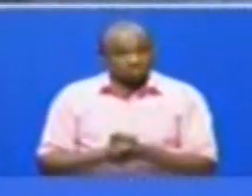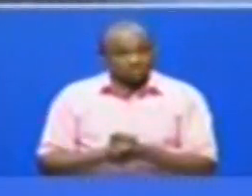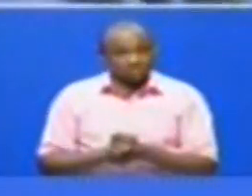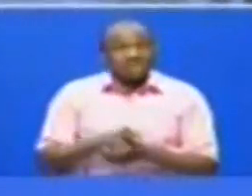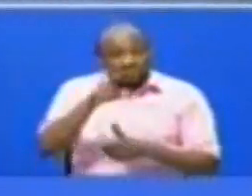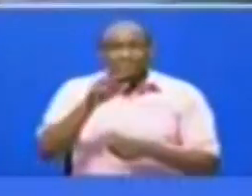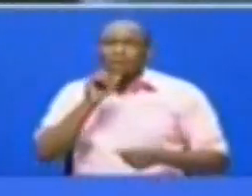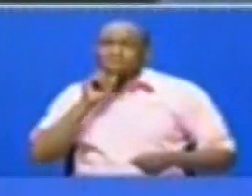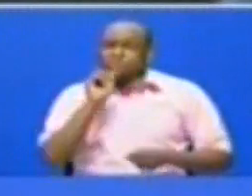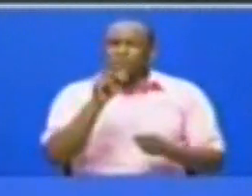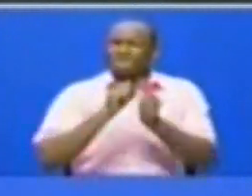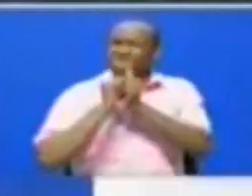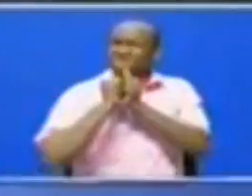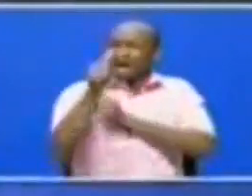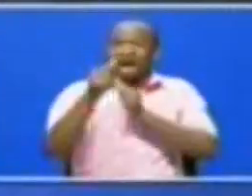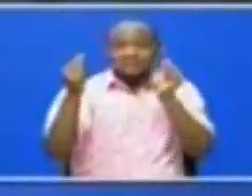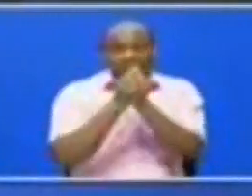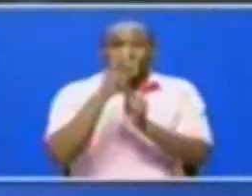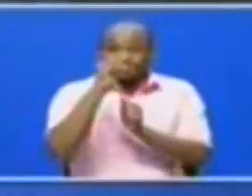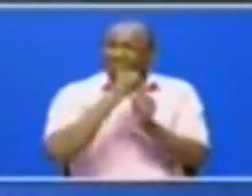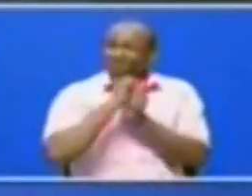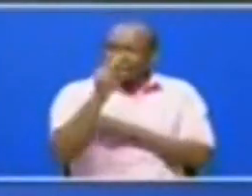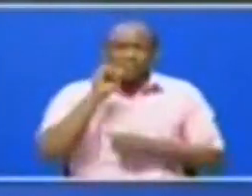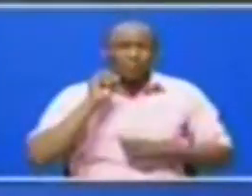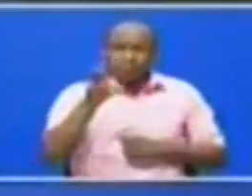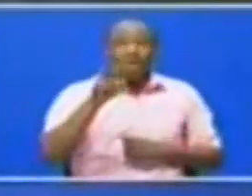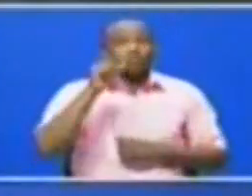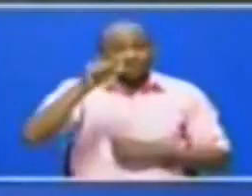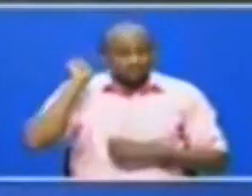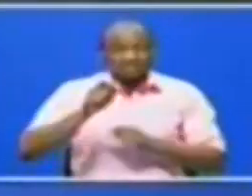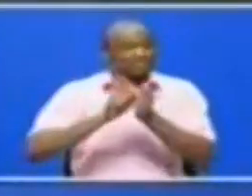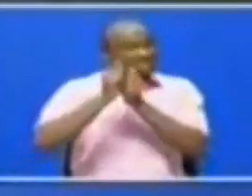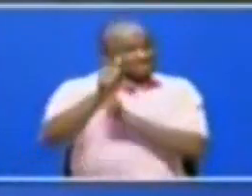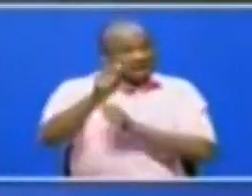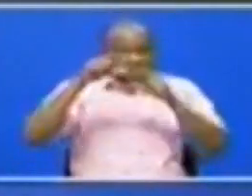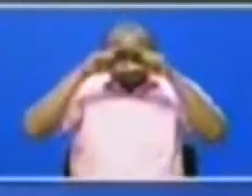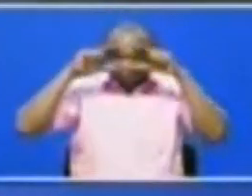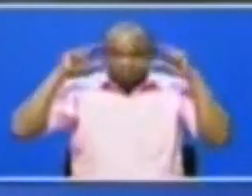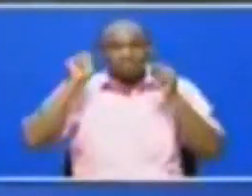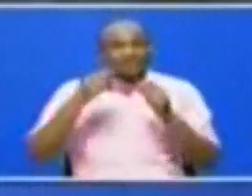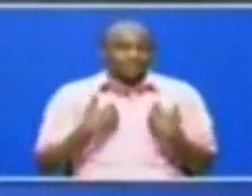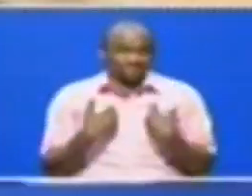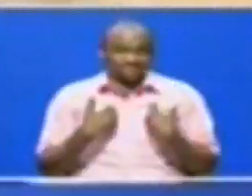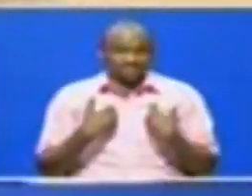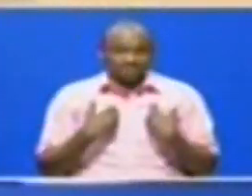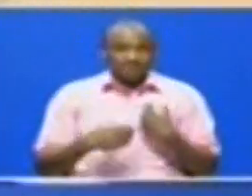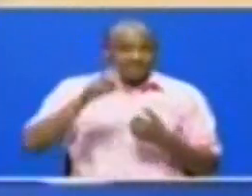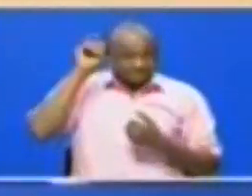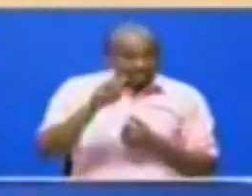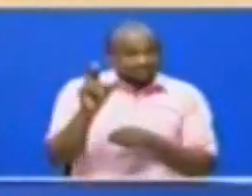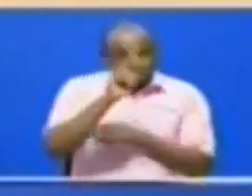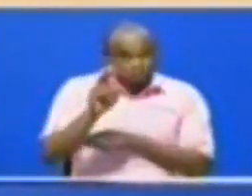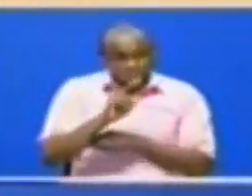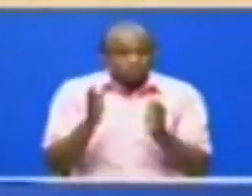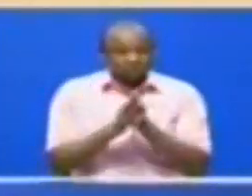Na anatema mate kama 10 meter. Unatakiwa uwe mbali kwa 10 meter. Na lazima nitumie